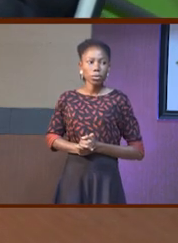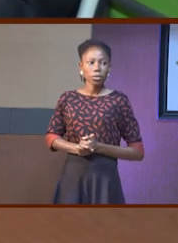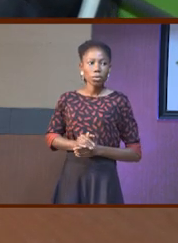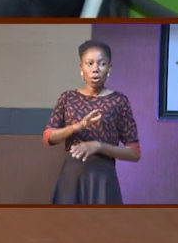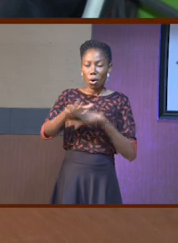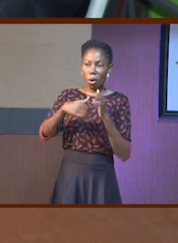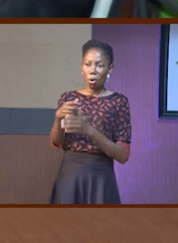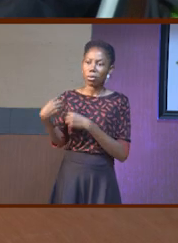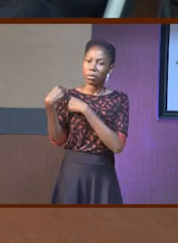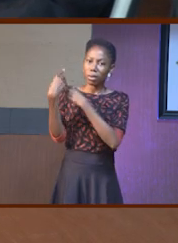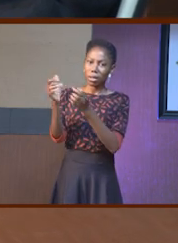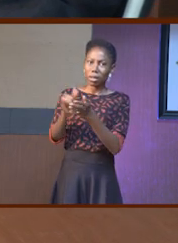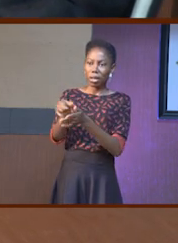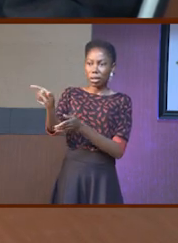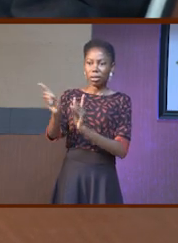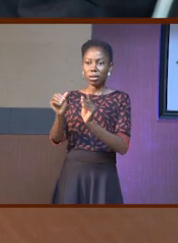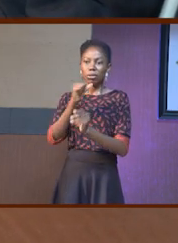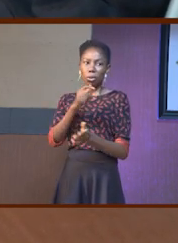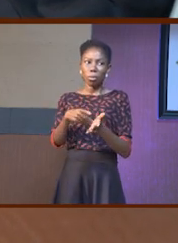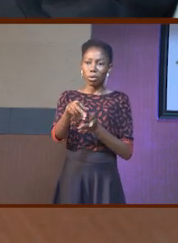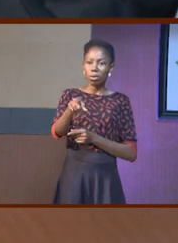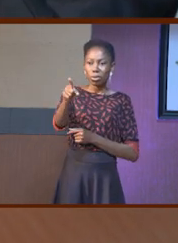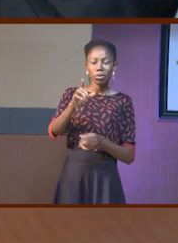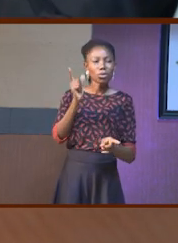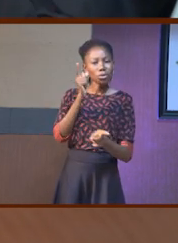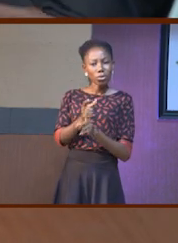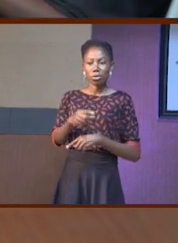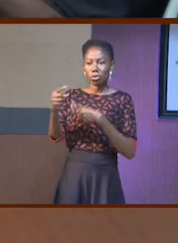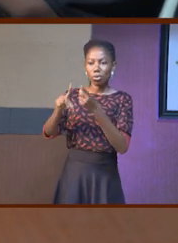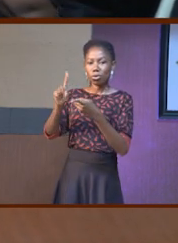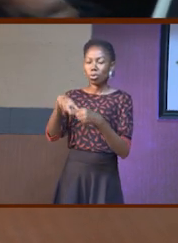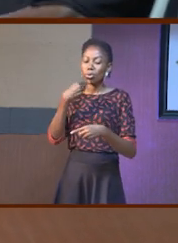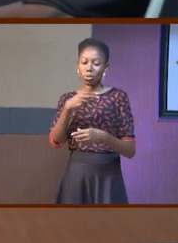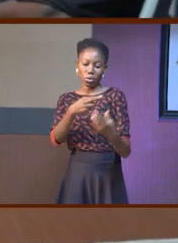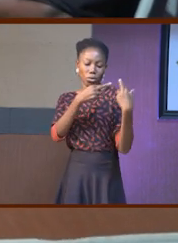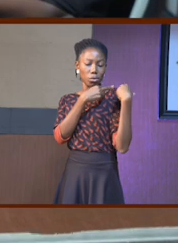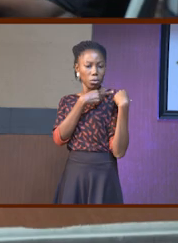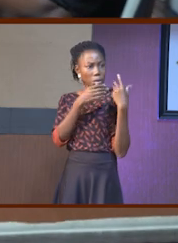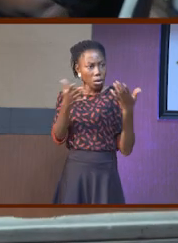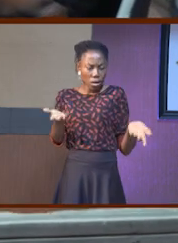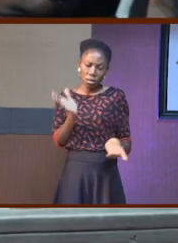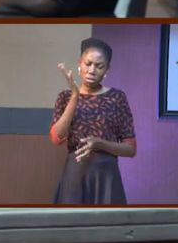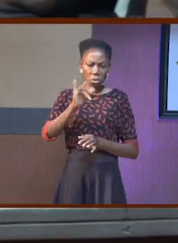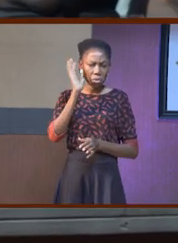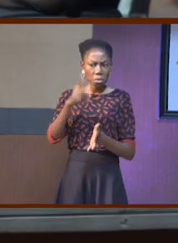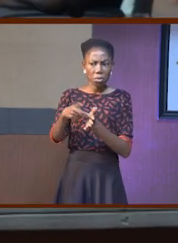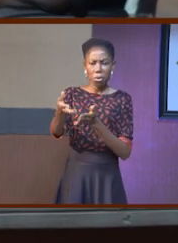So all these years, when he didn't answer you, it's all the guarantors, all of them, they would have